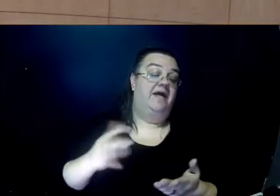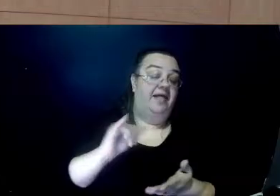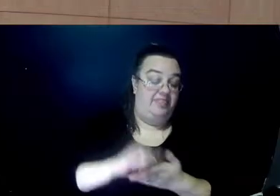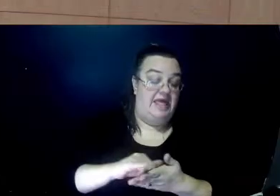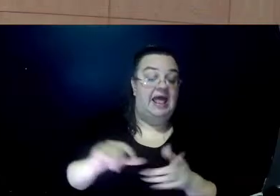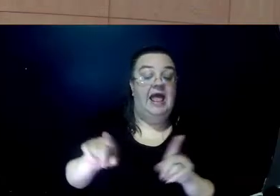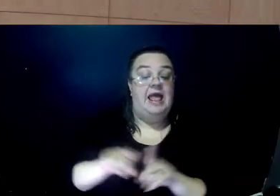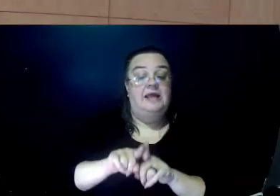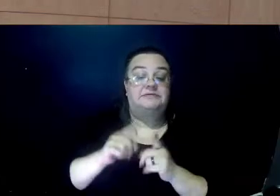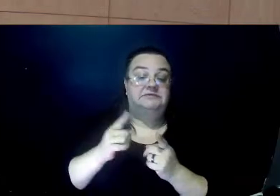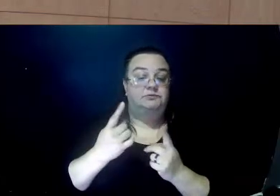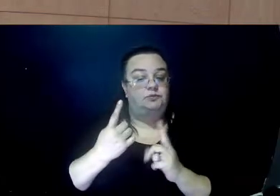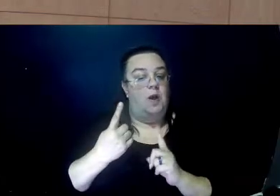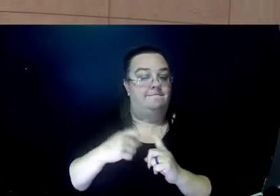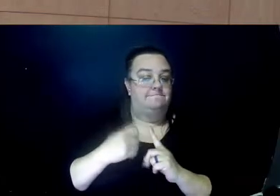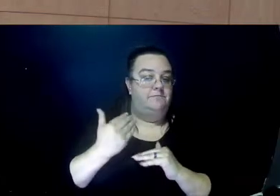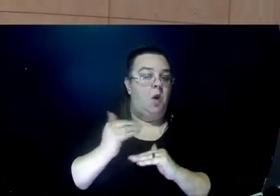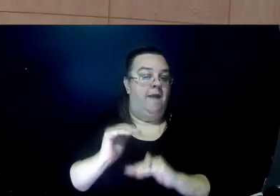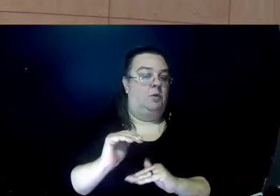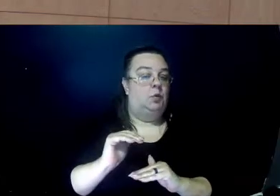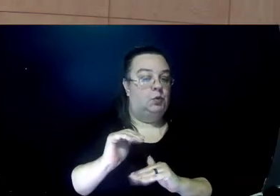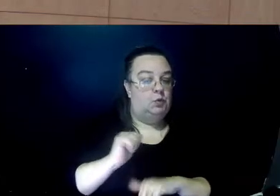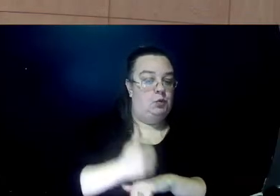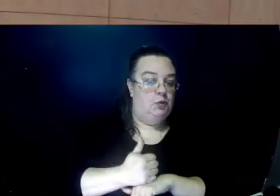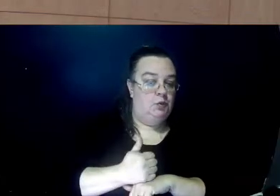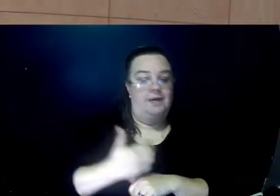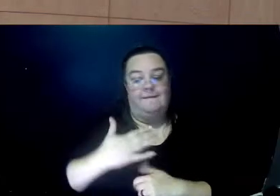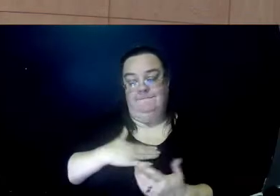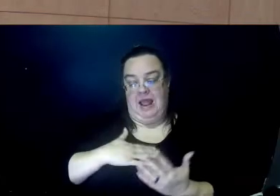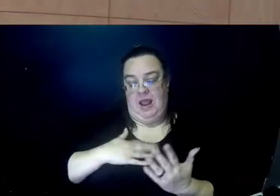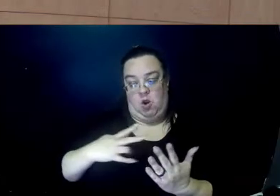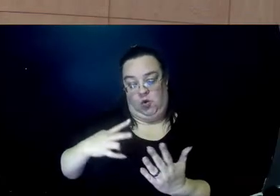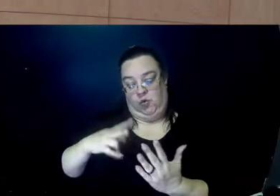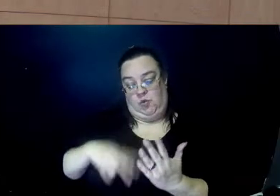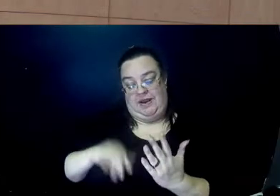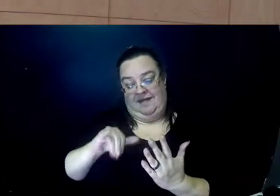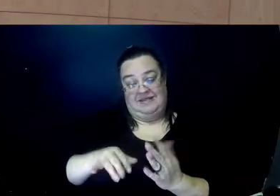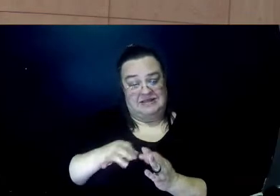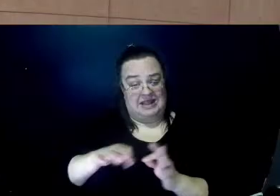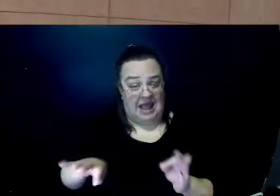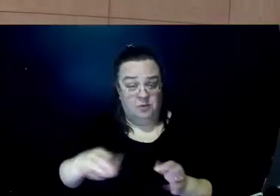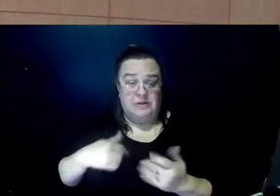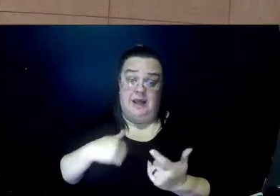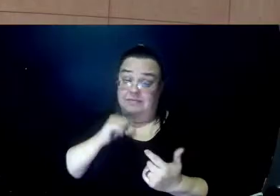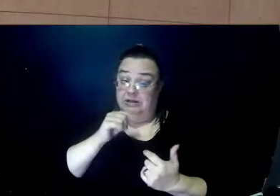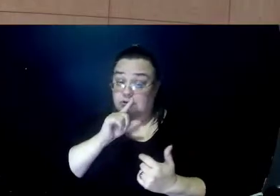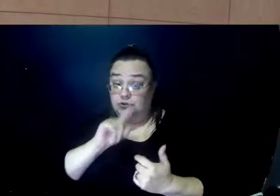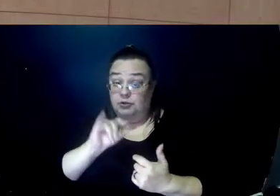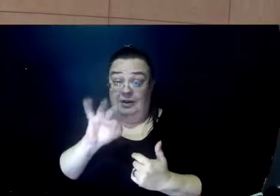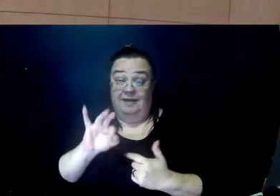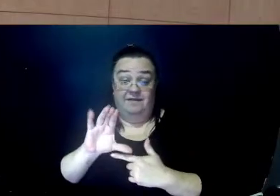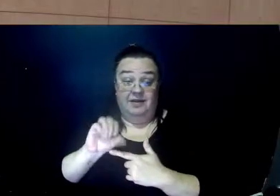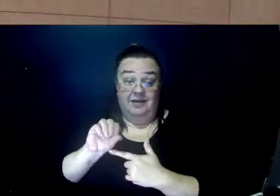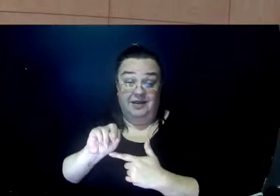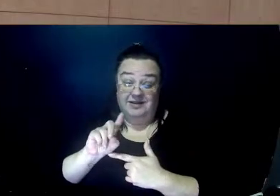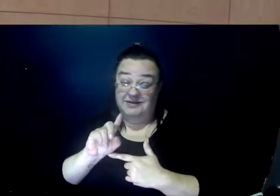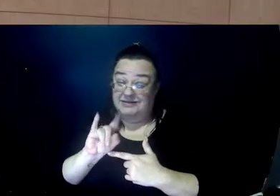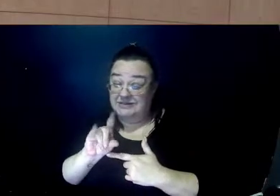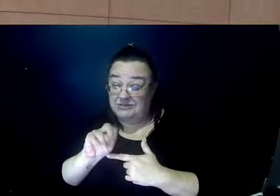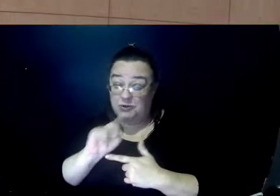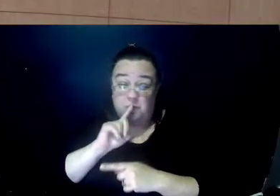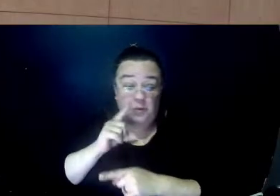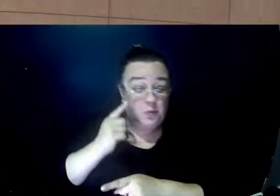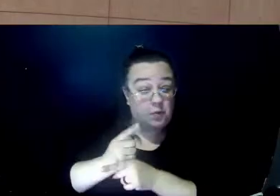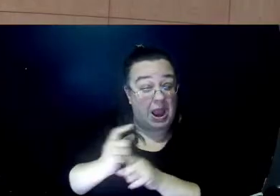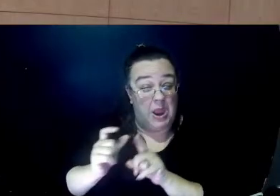a parameter. My reading of this language is, I'm not sure if condition is the right word, but